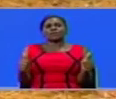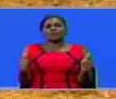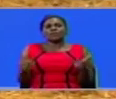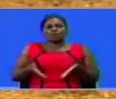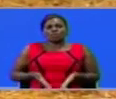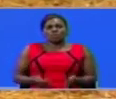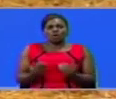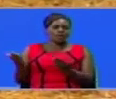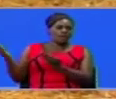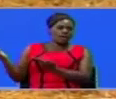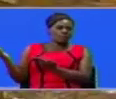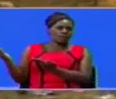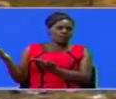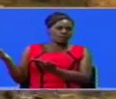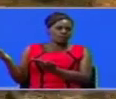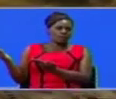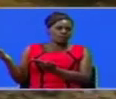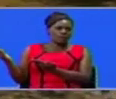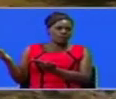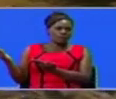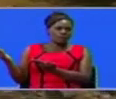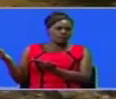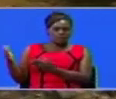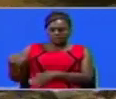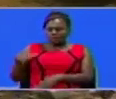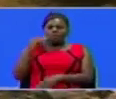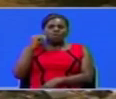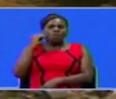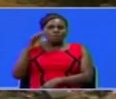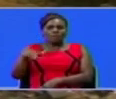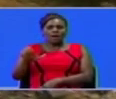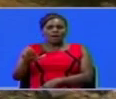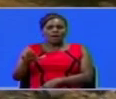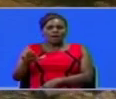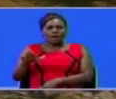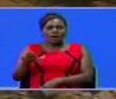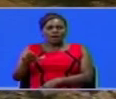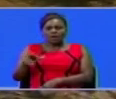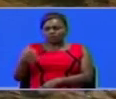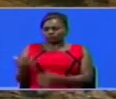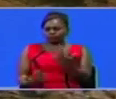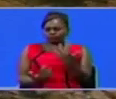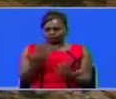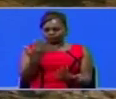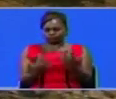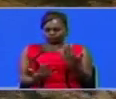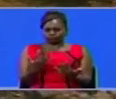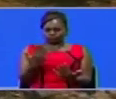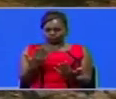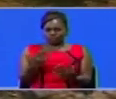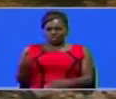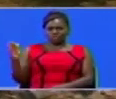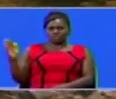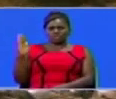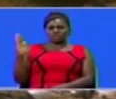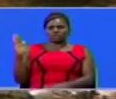here, occupied by the mother. The manyata the mother had called home was torched, allegedly, by